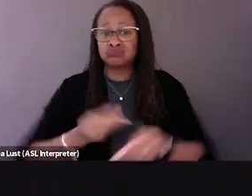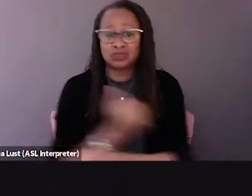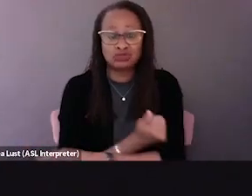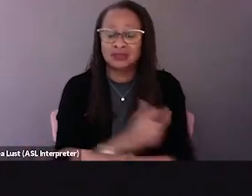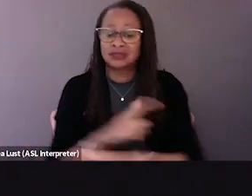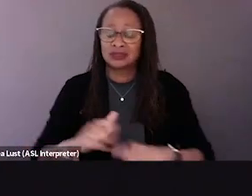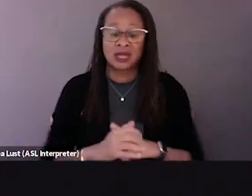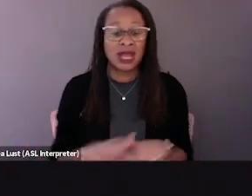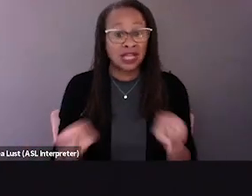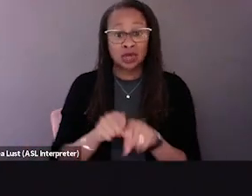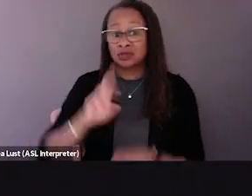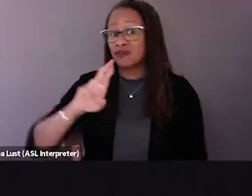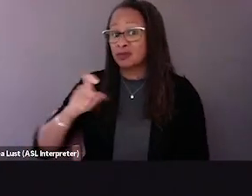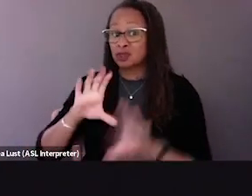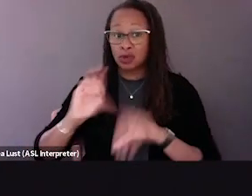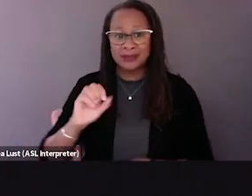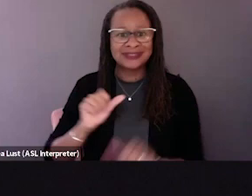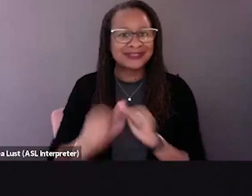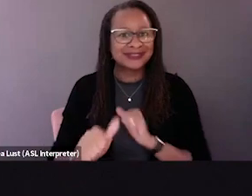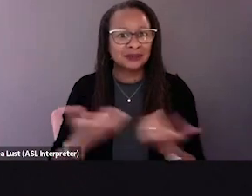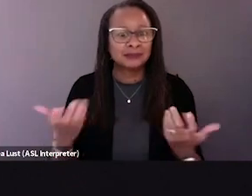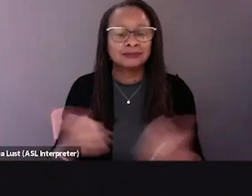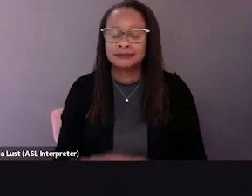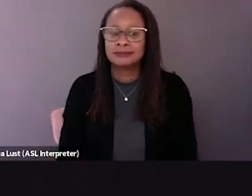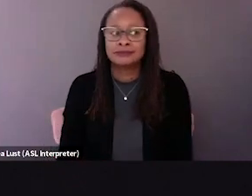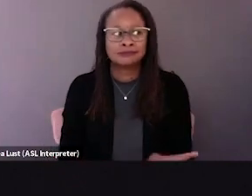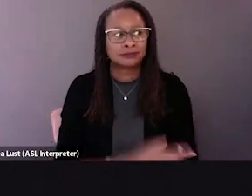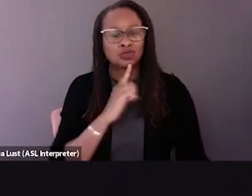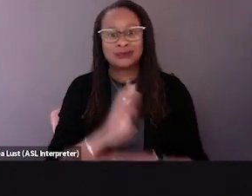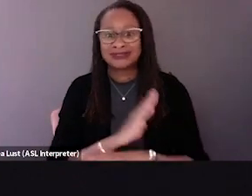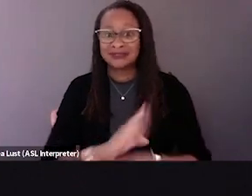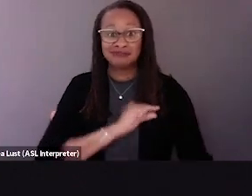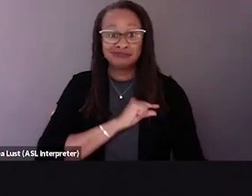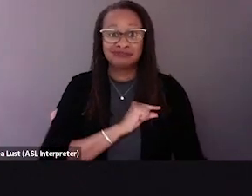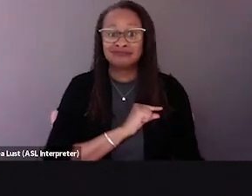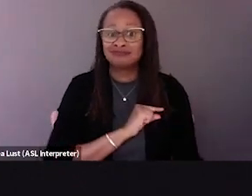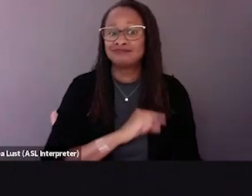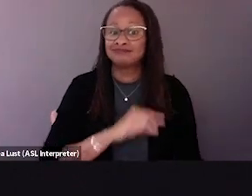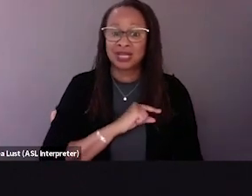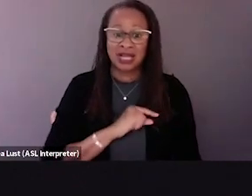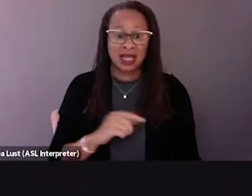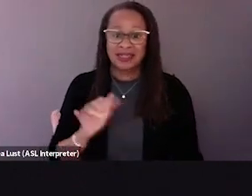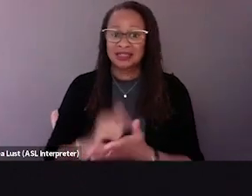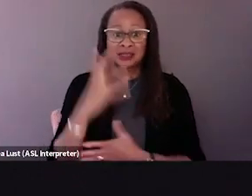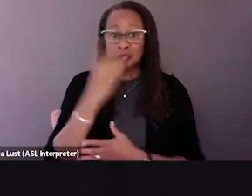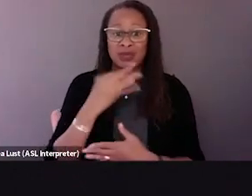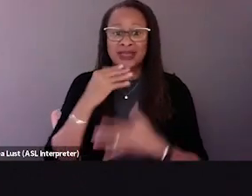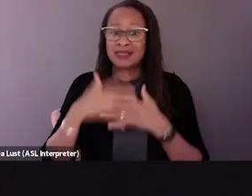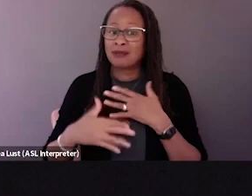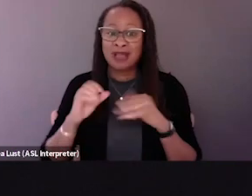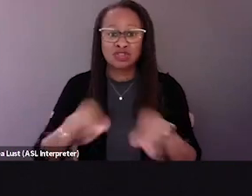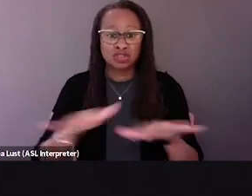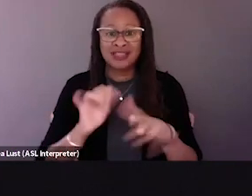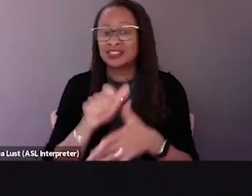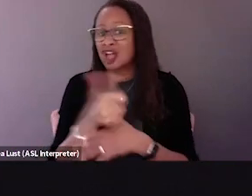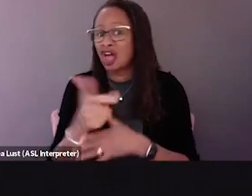it's also the pharmaceutical companies that are still, frankly guilty. I mean, that was all the beauty in the bloodshed, right? Like, that's the other side of